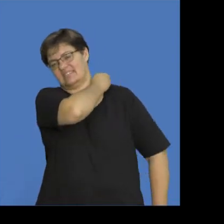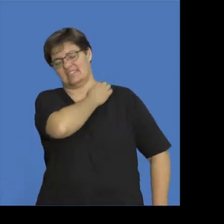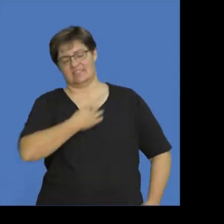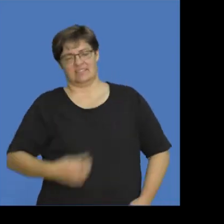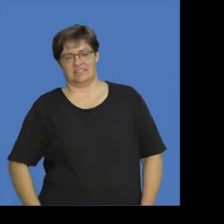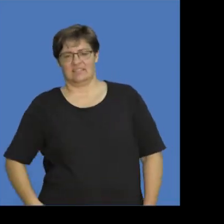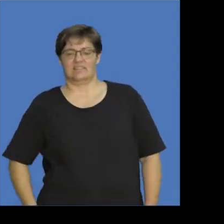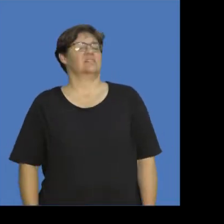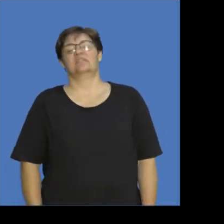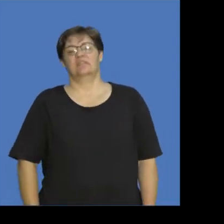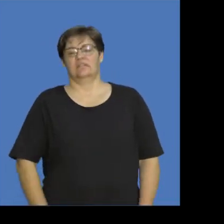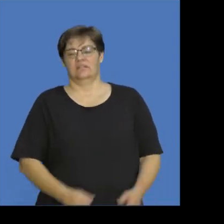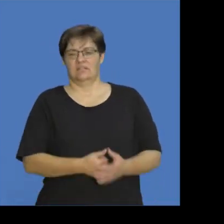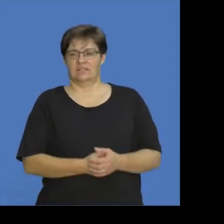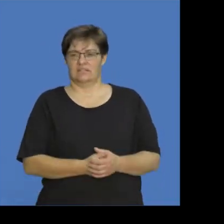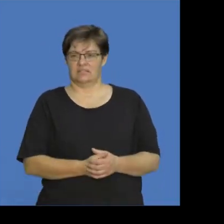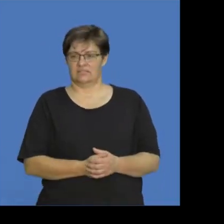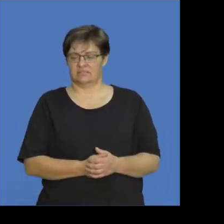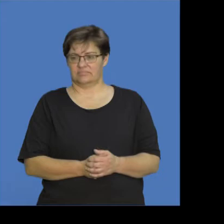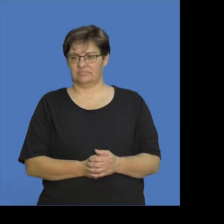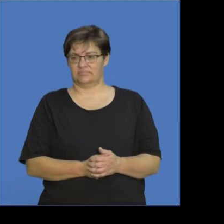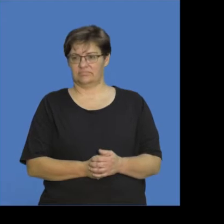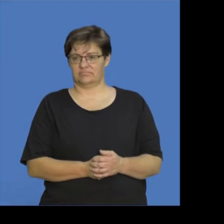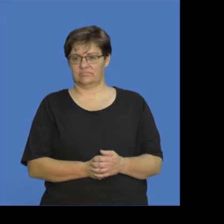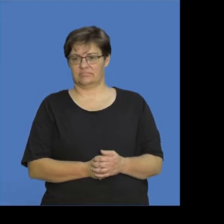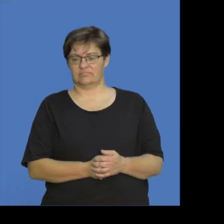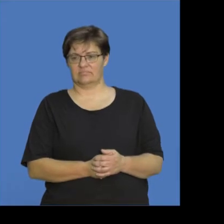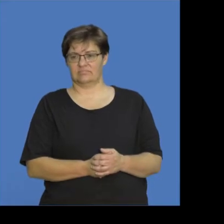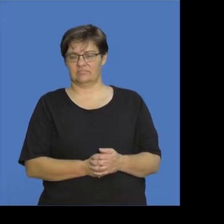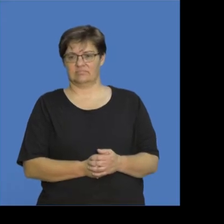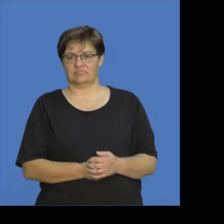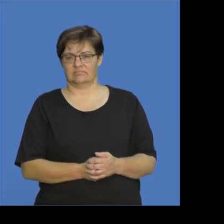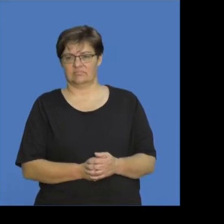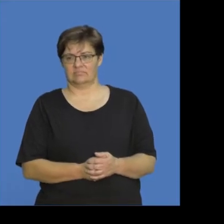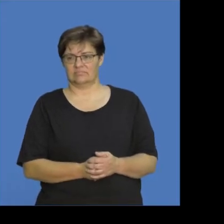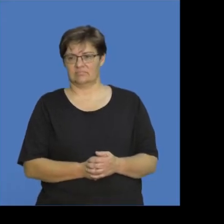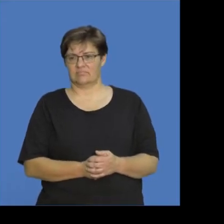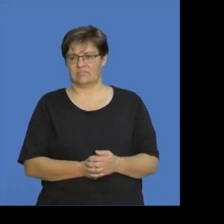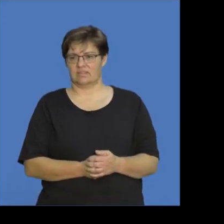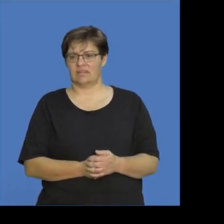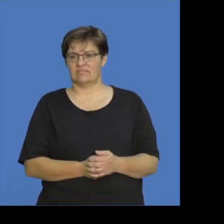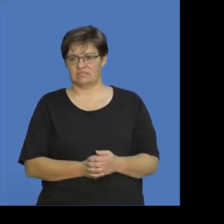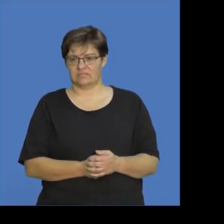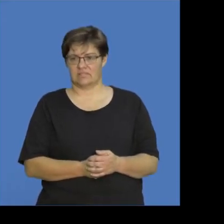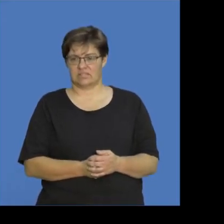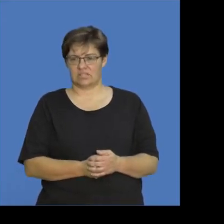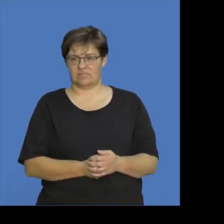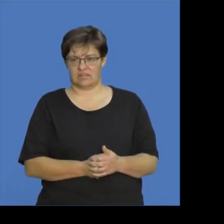Light blue. Okay. So I start from frequency. Okay. Do I start from, we have